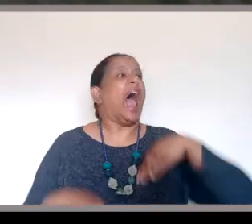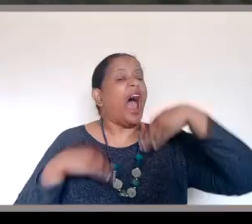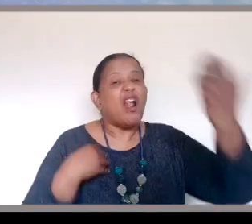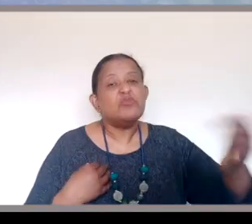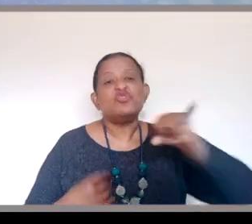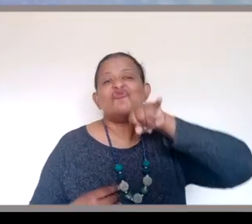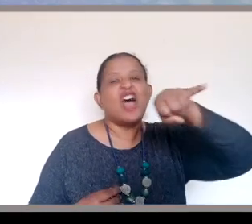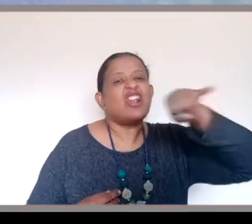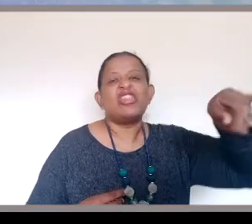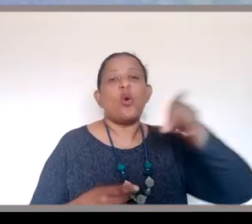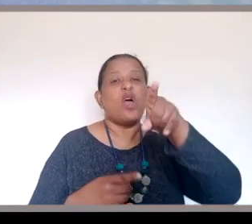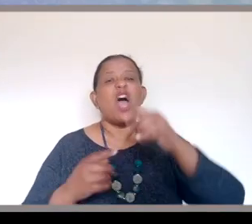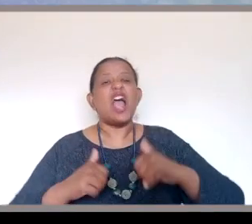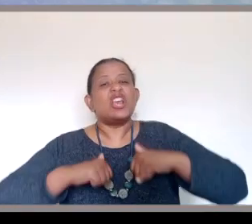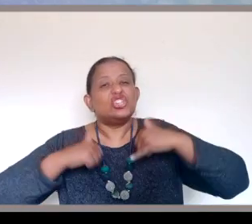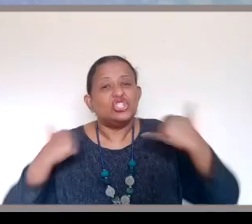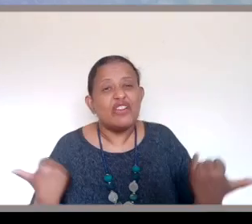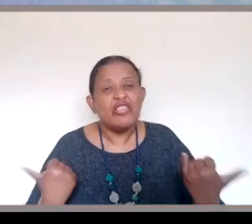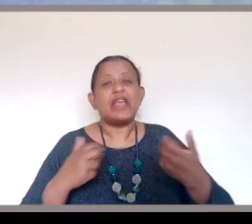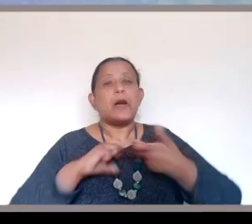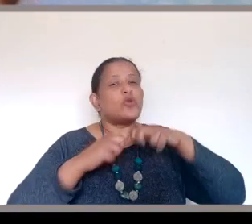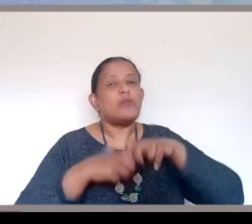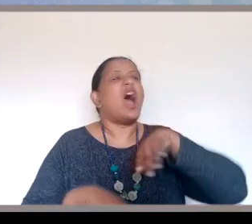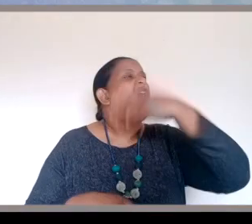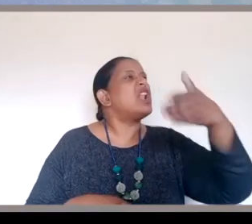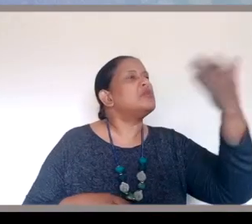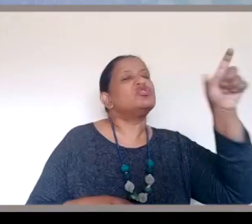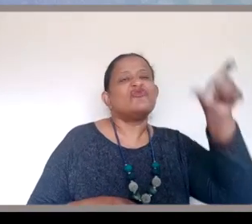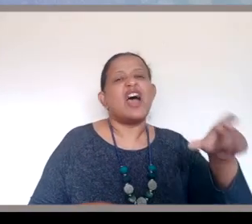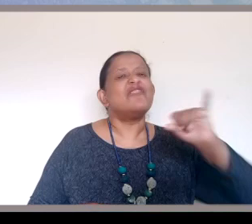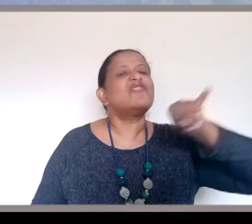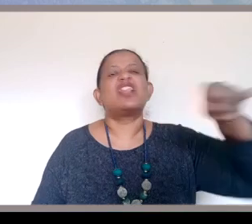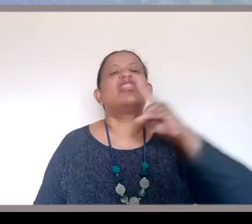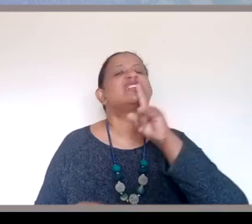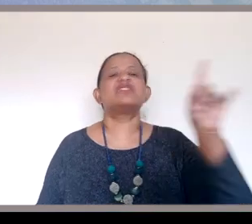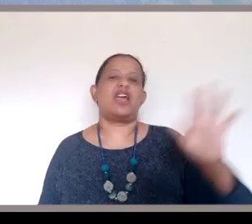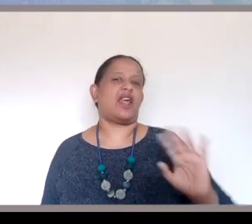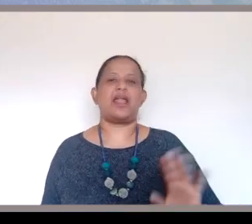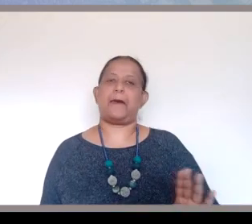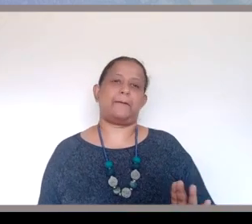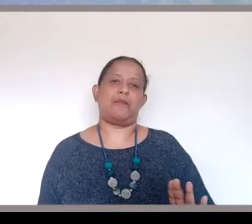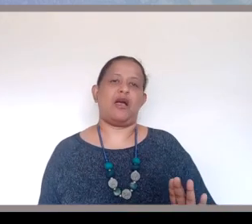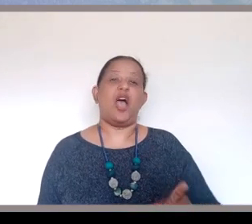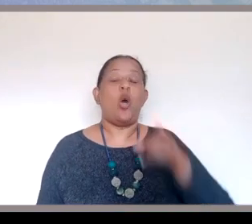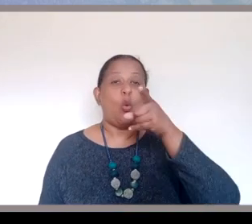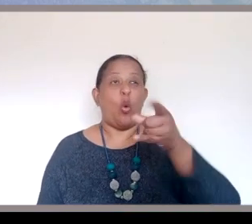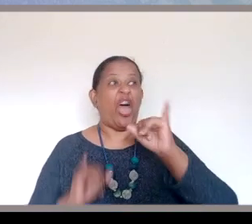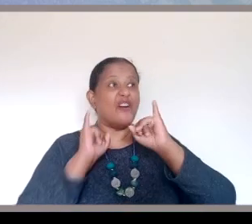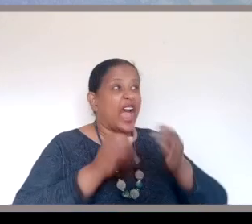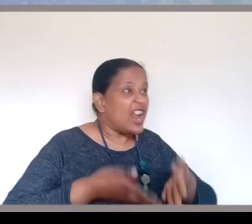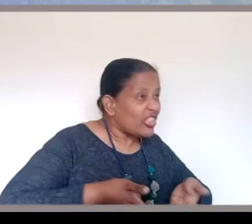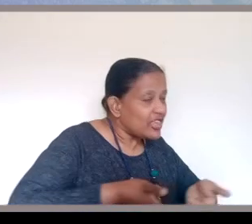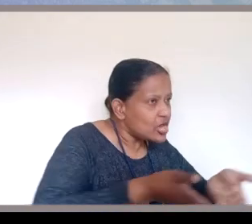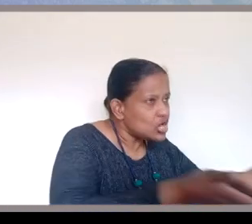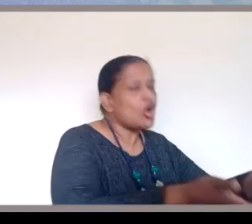else." God does not tempt. But we love to blame others. You know, stop passing the ball or passing